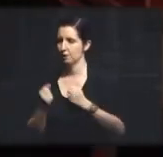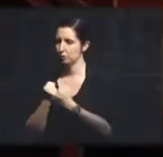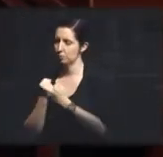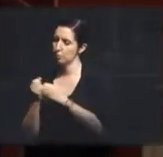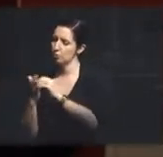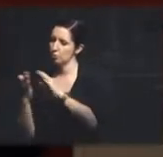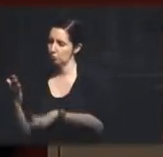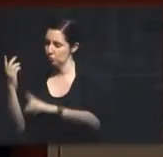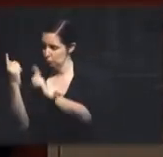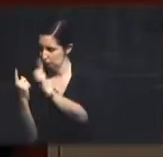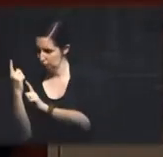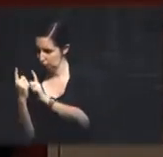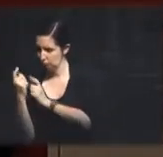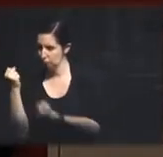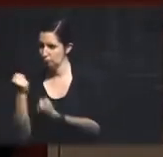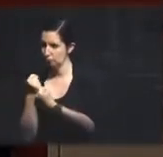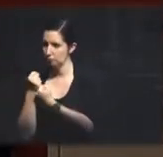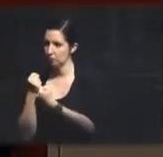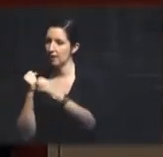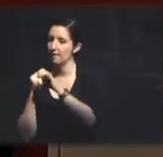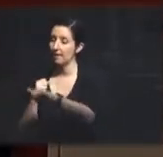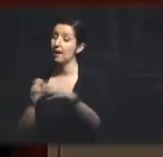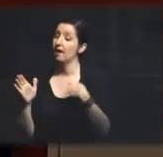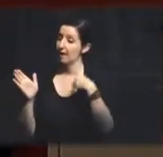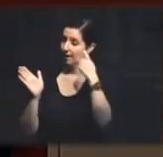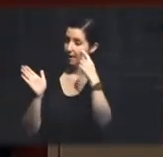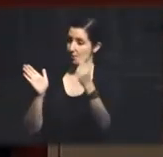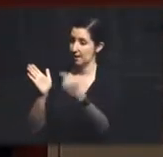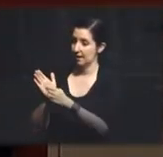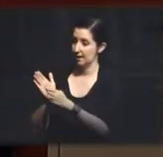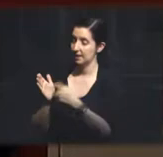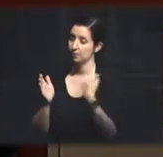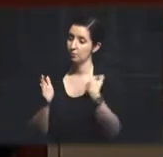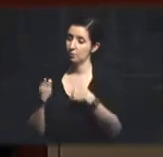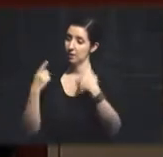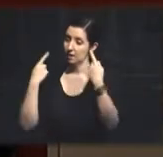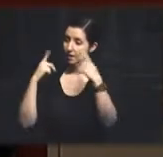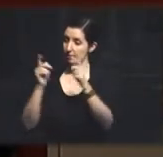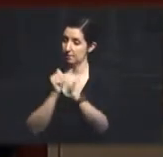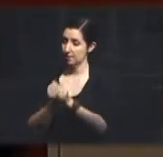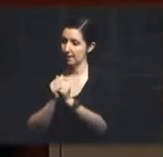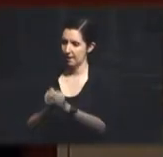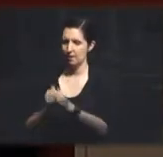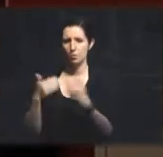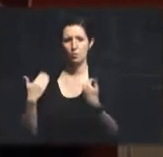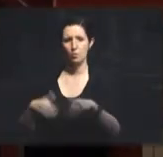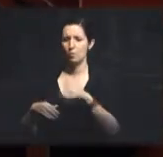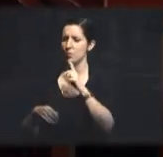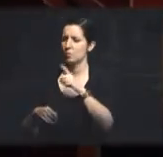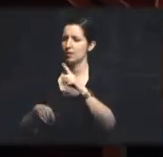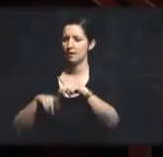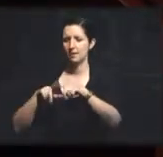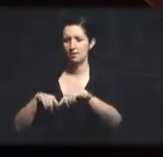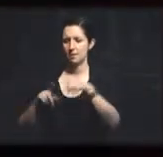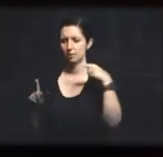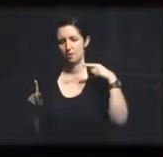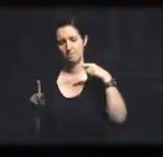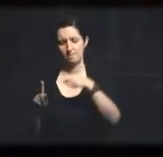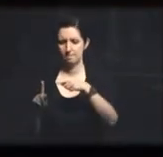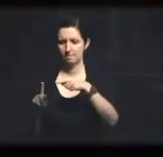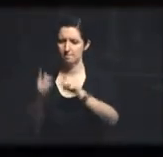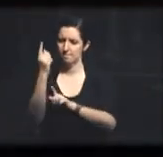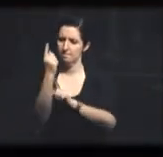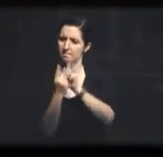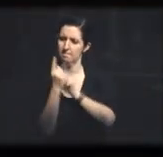student. I recognize that what we accomplish together really comes down to the